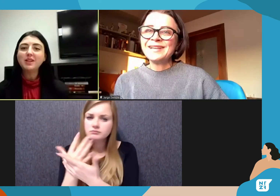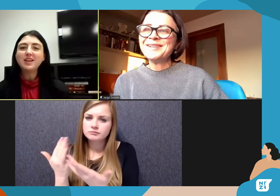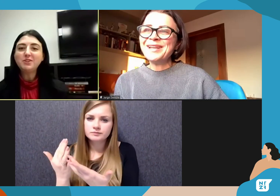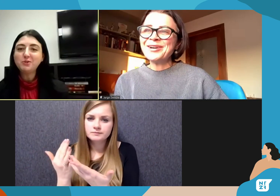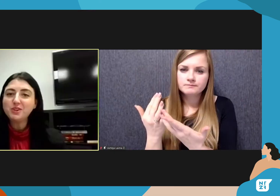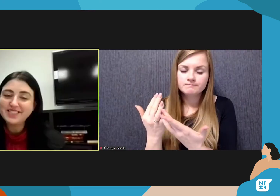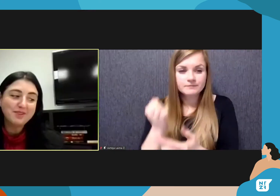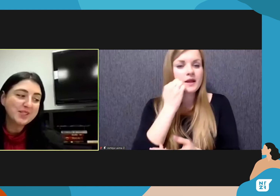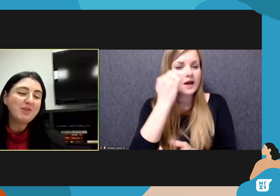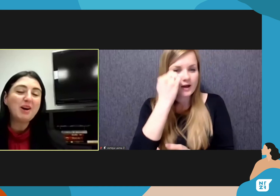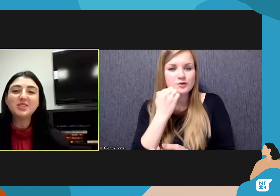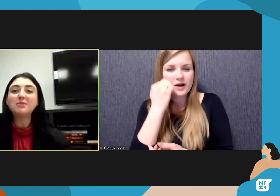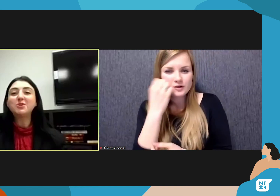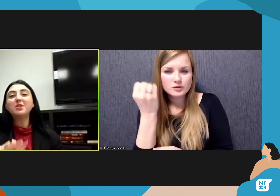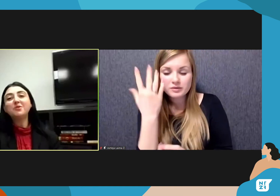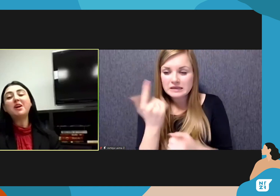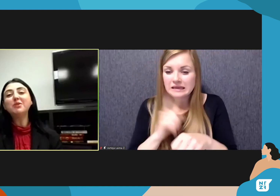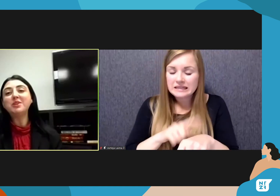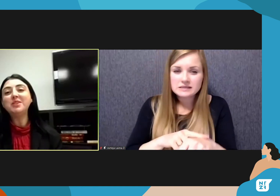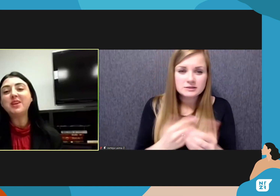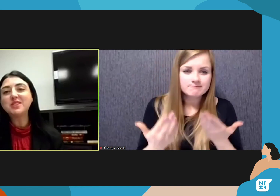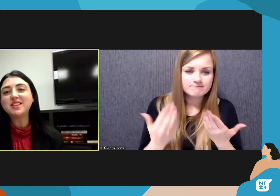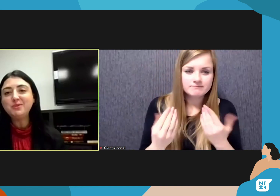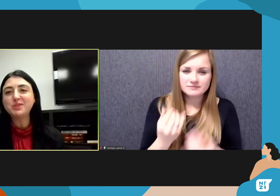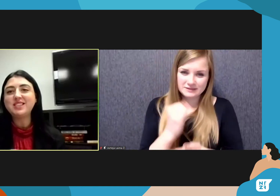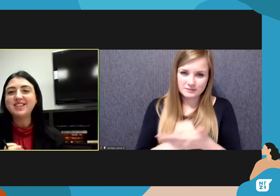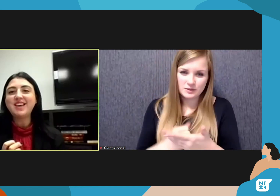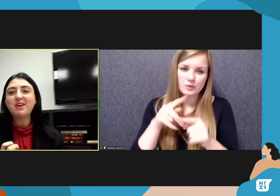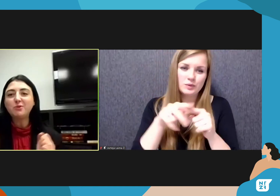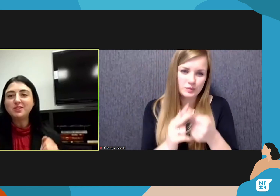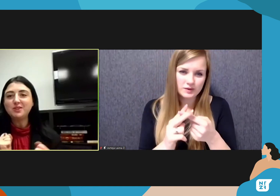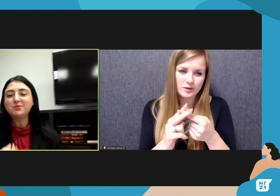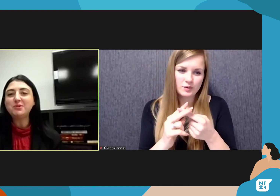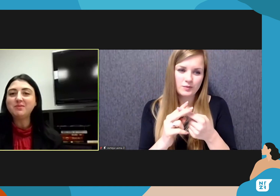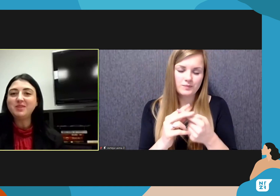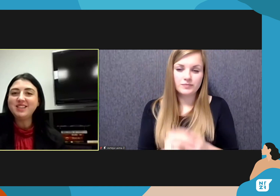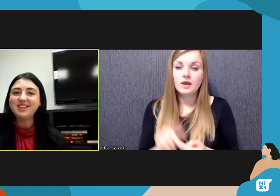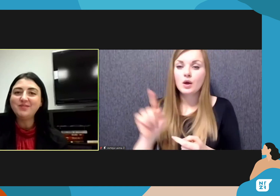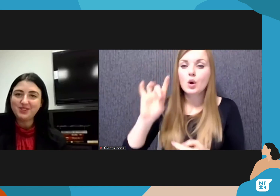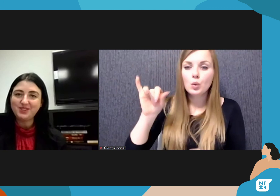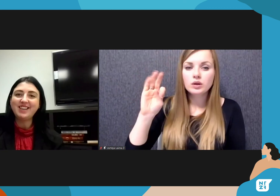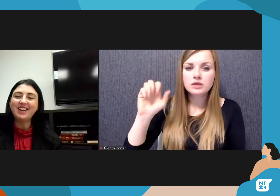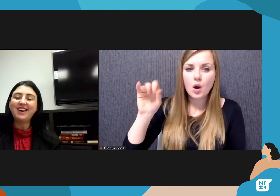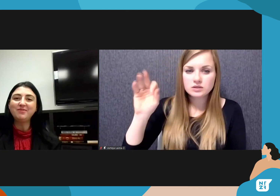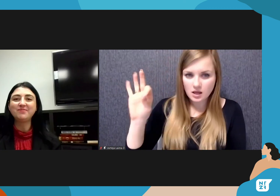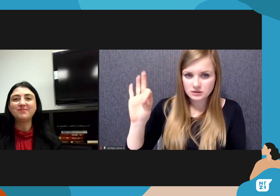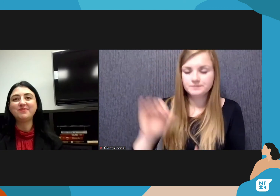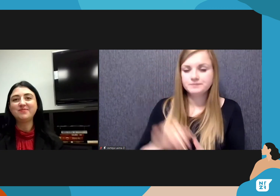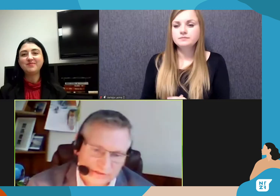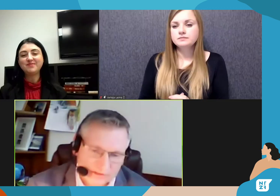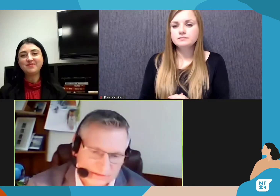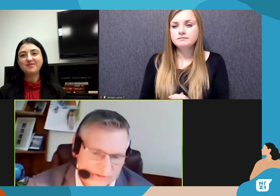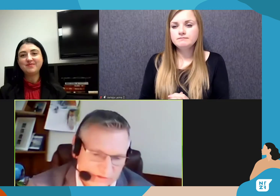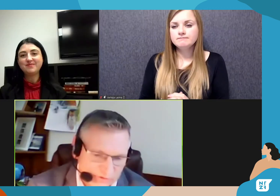elimination of racial discrimination. Well, thank you very much. Unfortunately, we don't have enough time. Mr. Gutauskas, could you